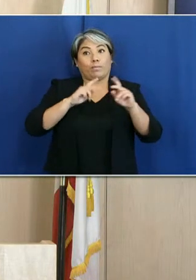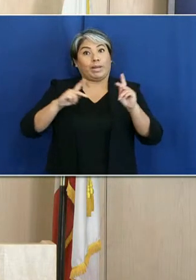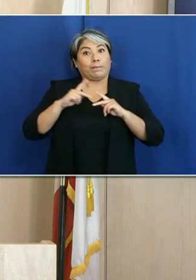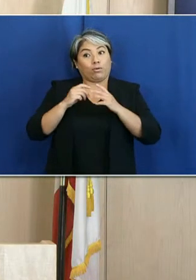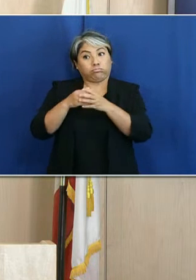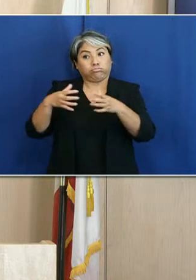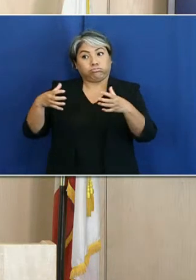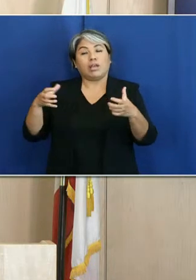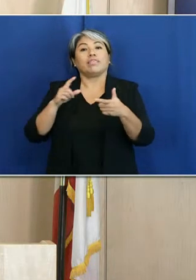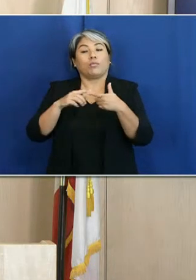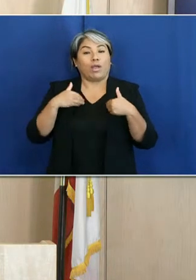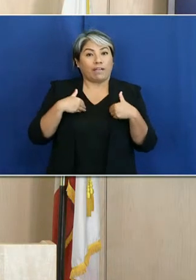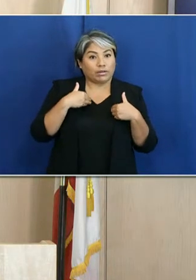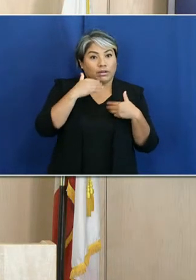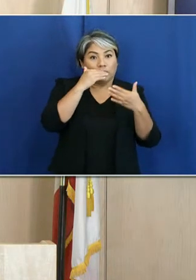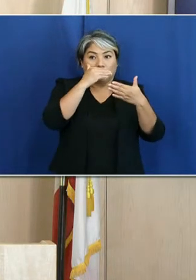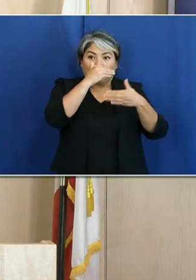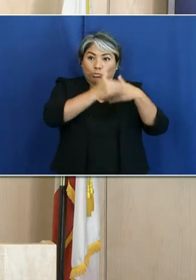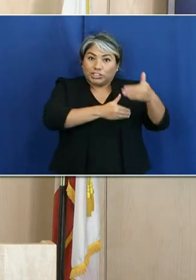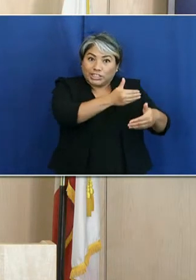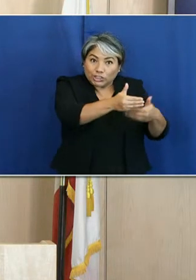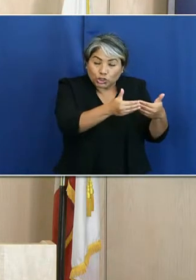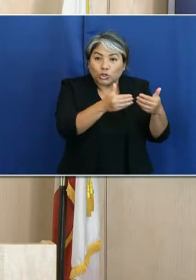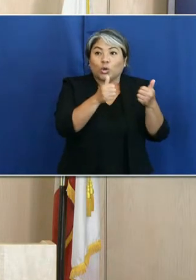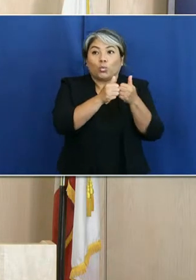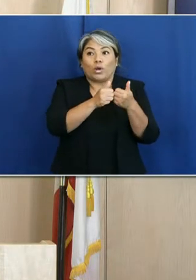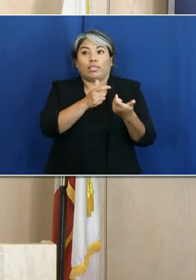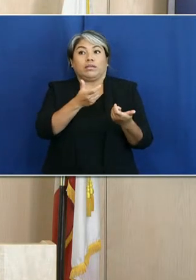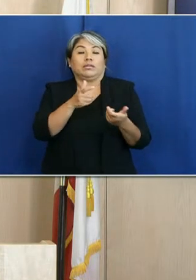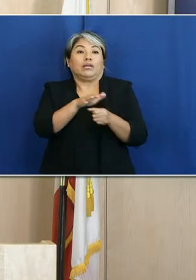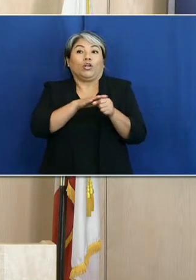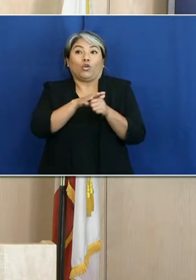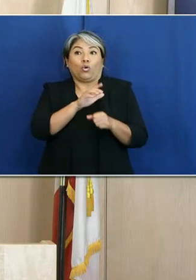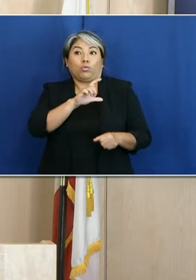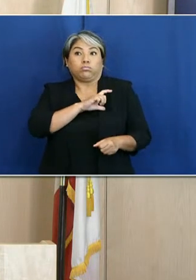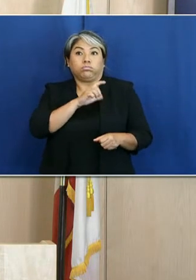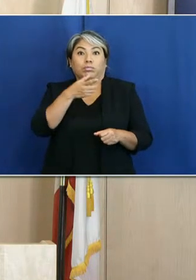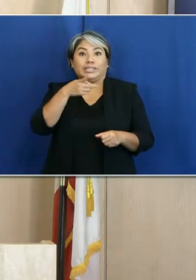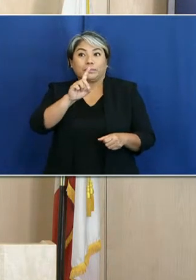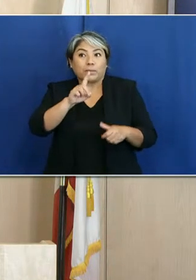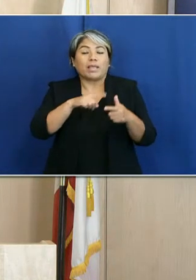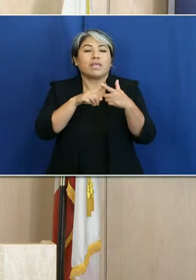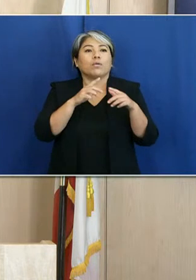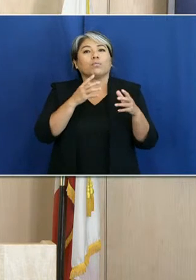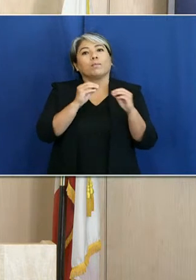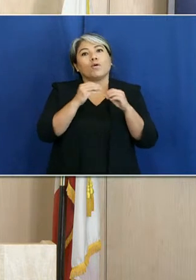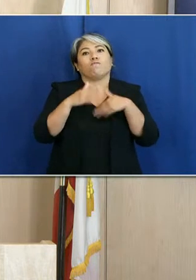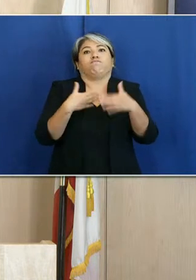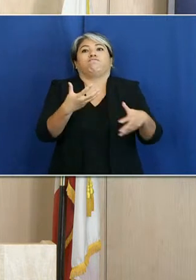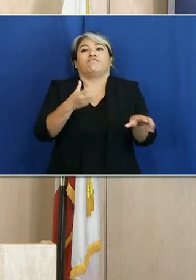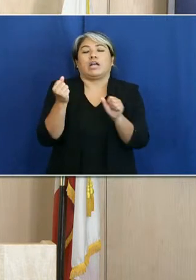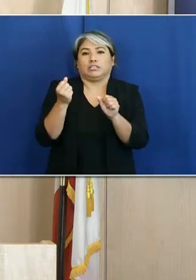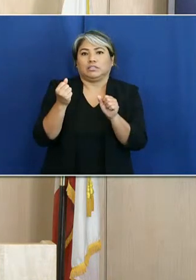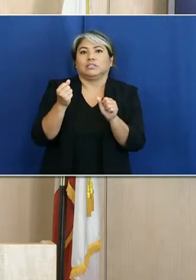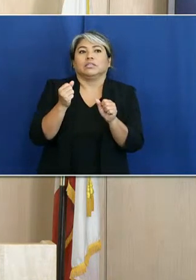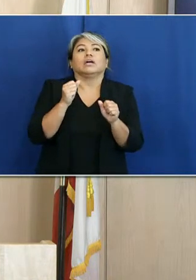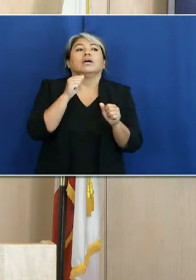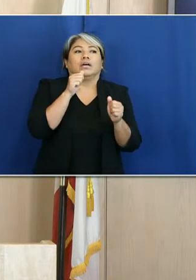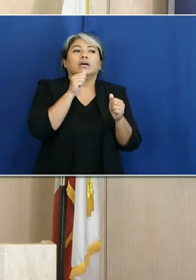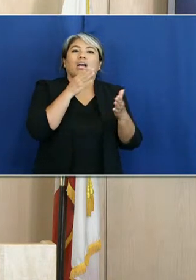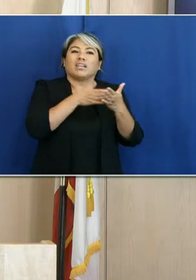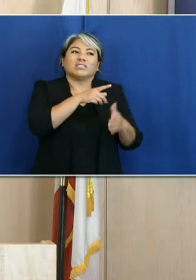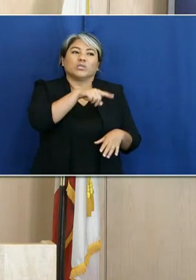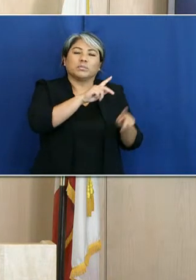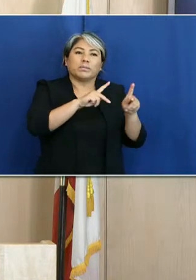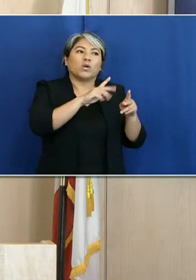have the procedures worked out with most of the local jurisdictions, the hope is we can move much more swiftly on those egregious, willful, blatant